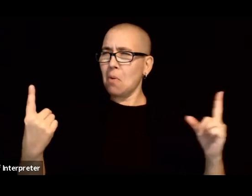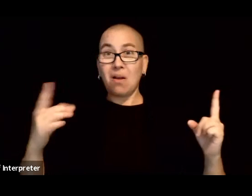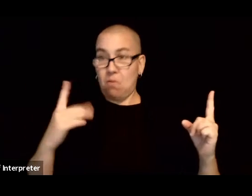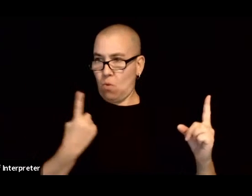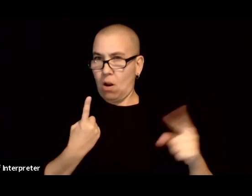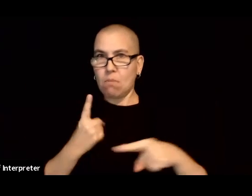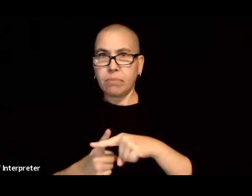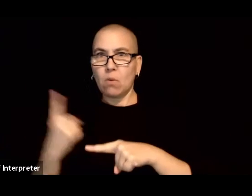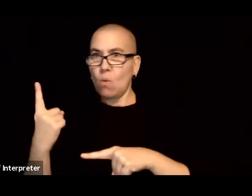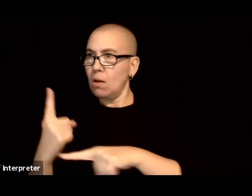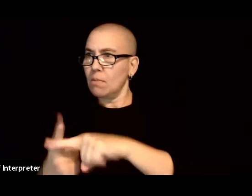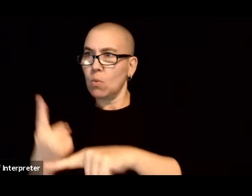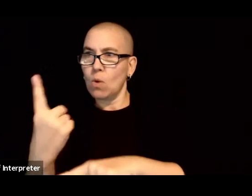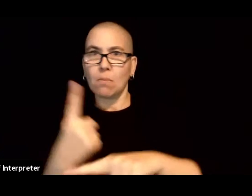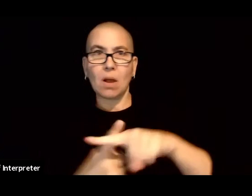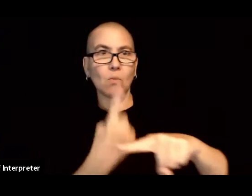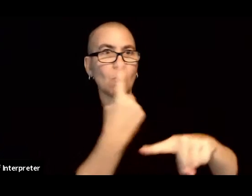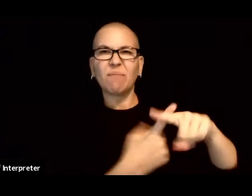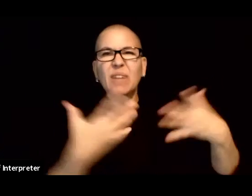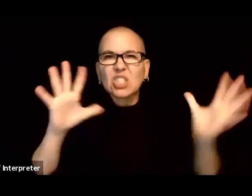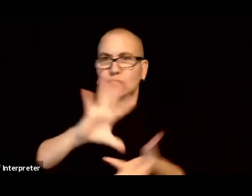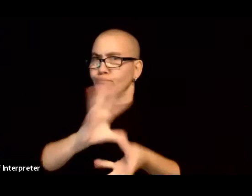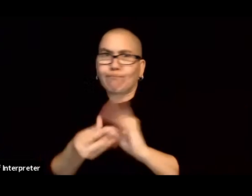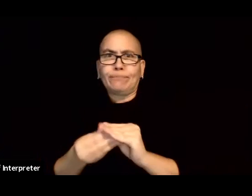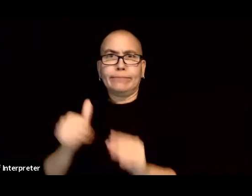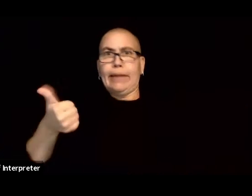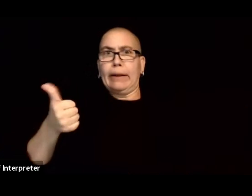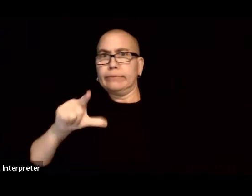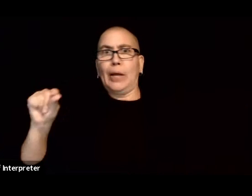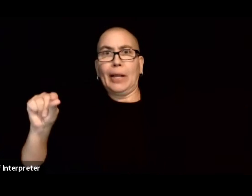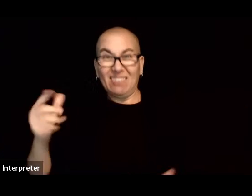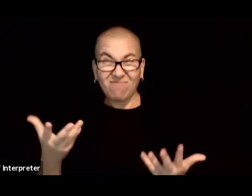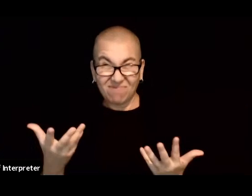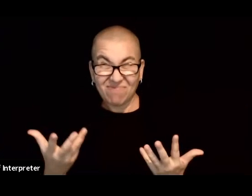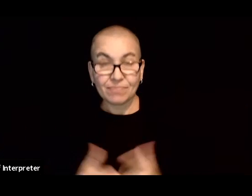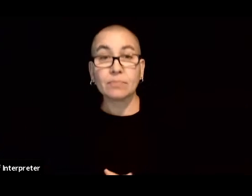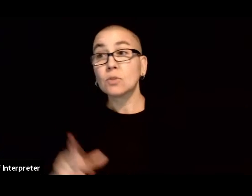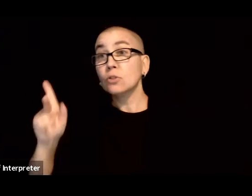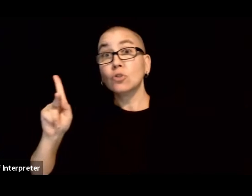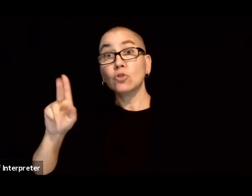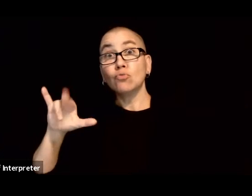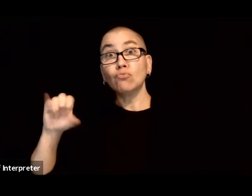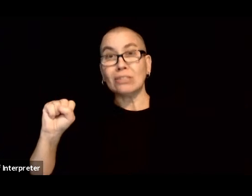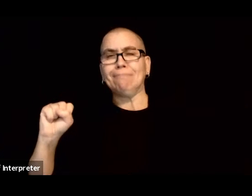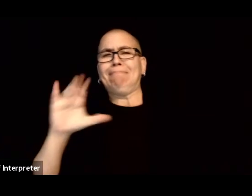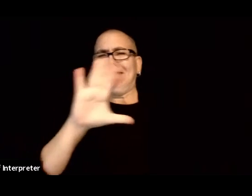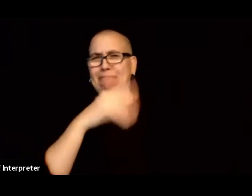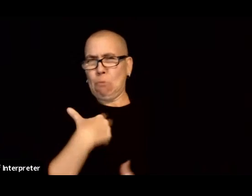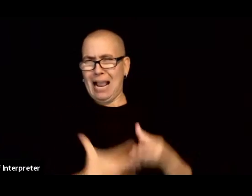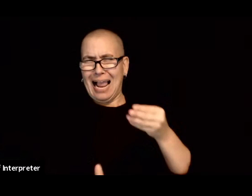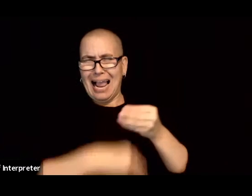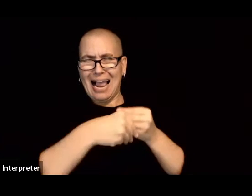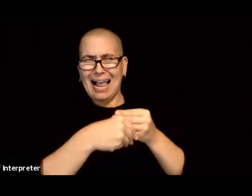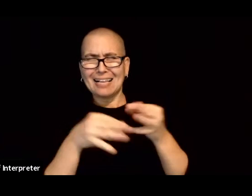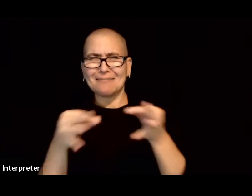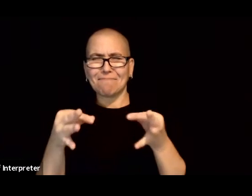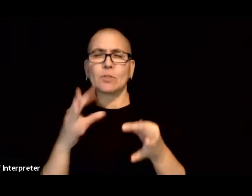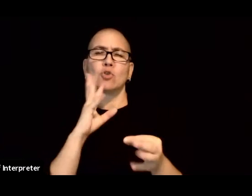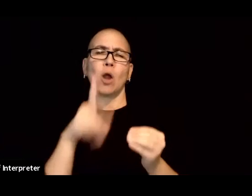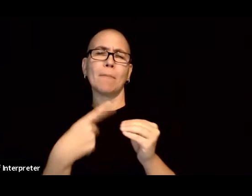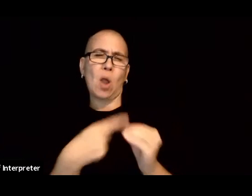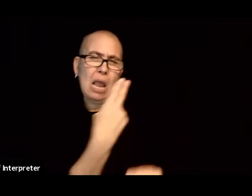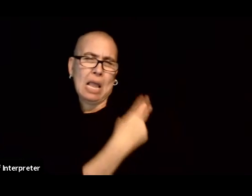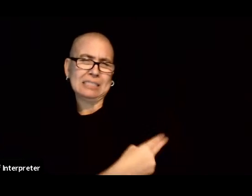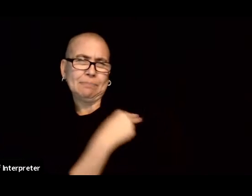that if just for some data points in terms of the hospitals being very full, and so